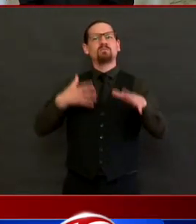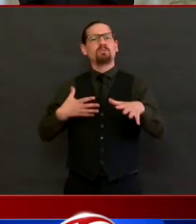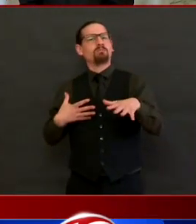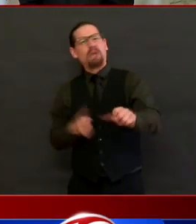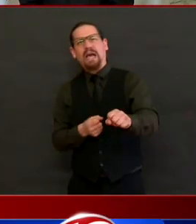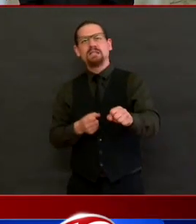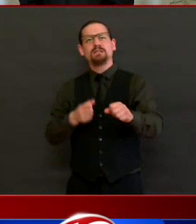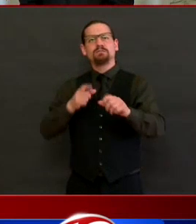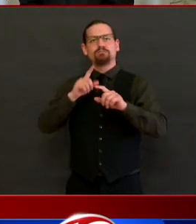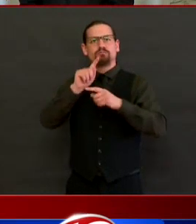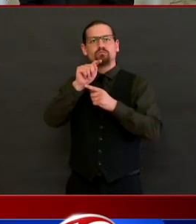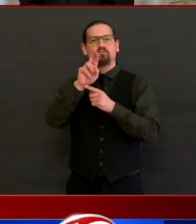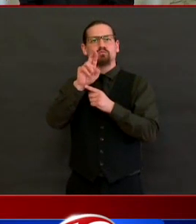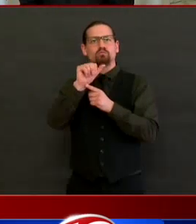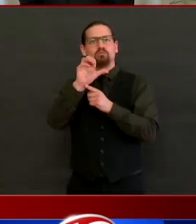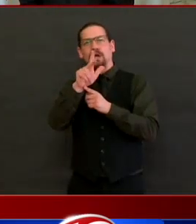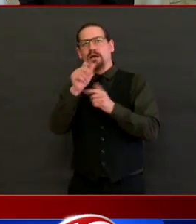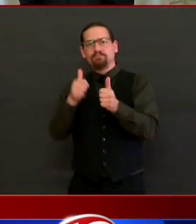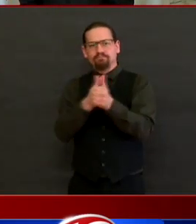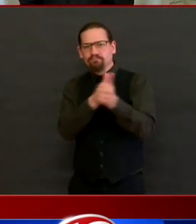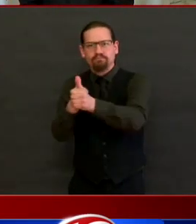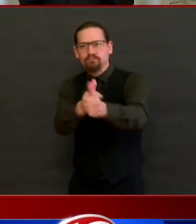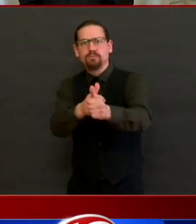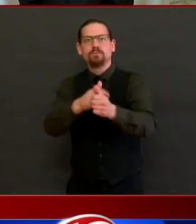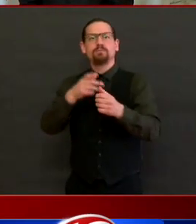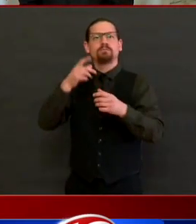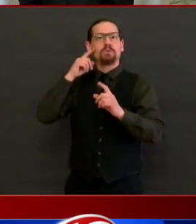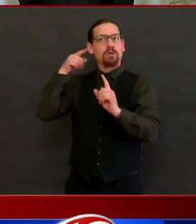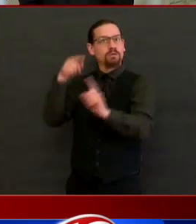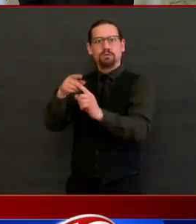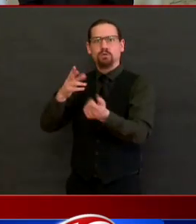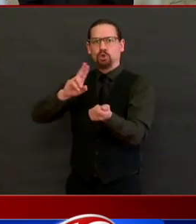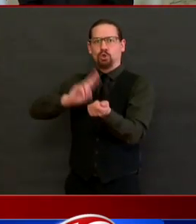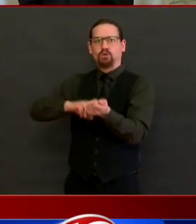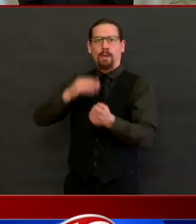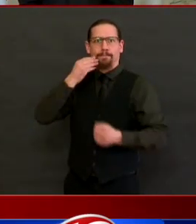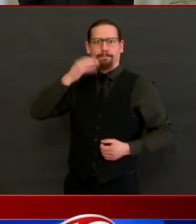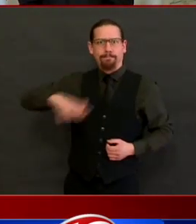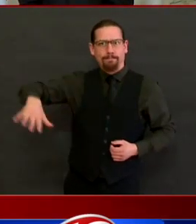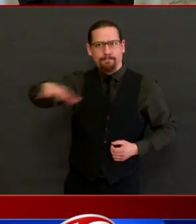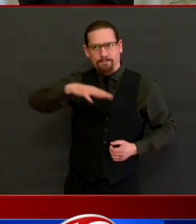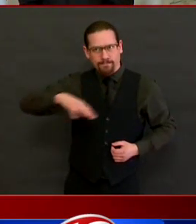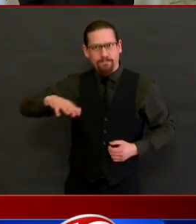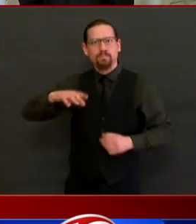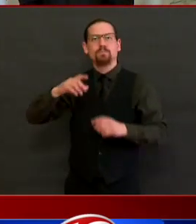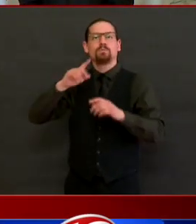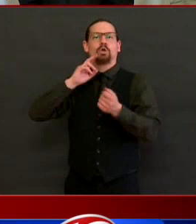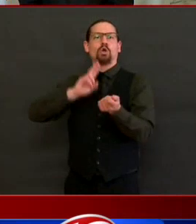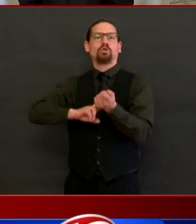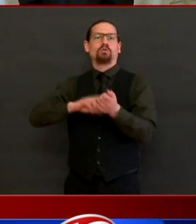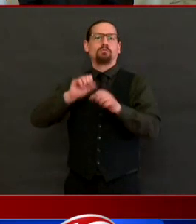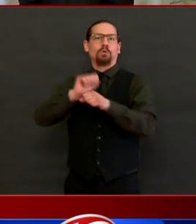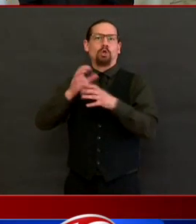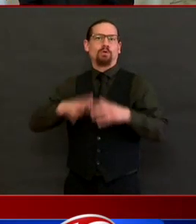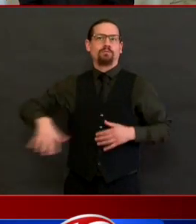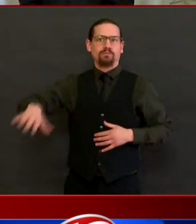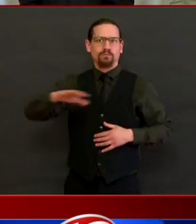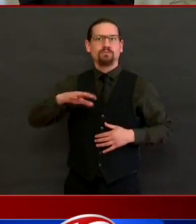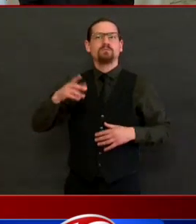home healthcare workers through the CVS site at Twin River. So we spoke yesterday with